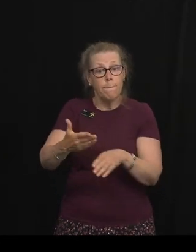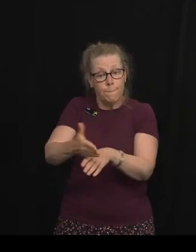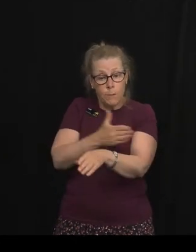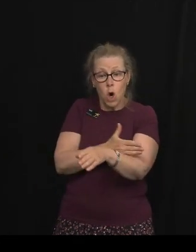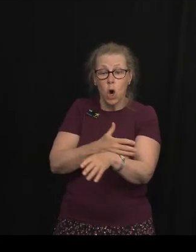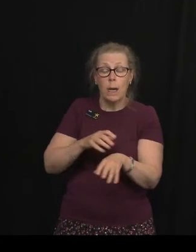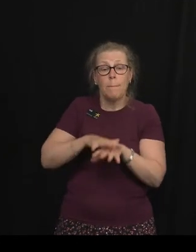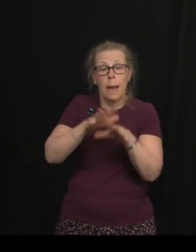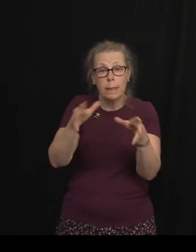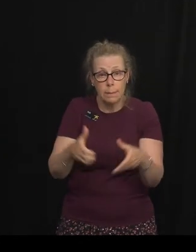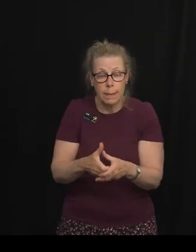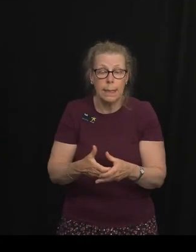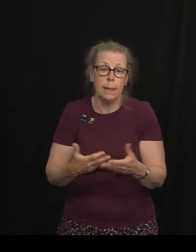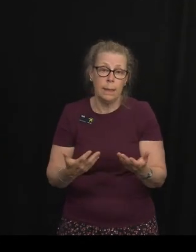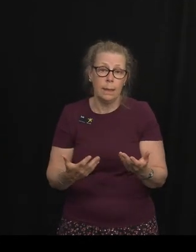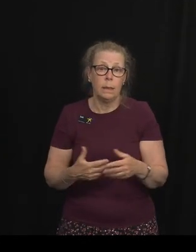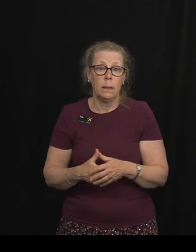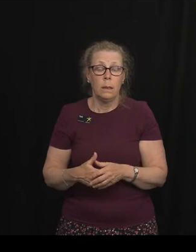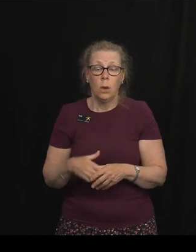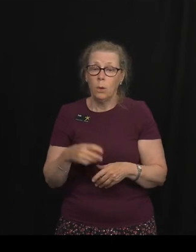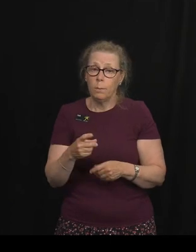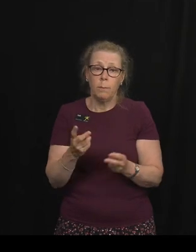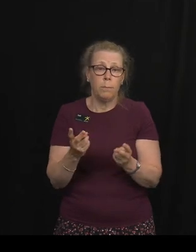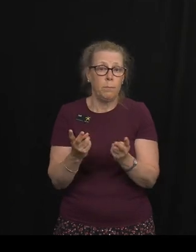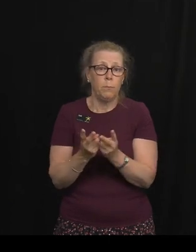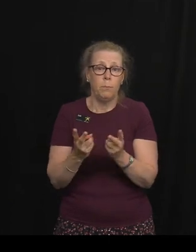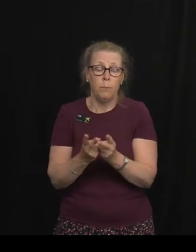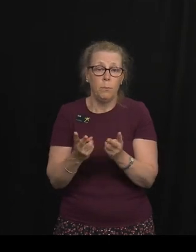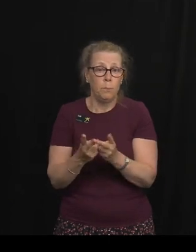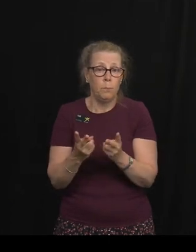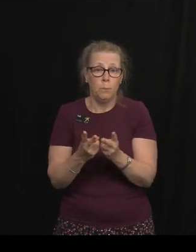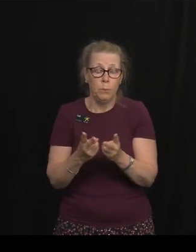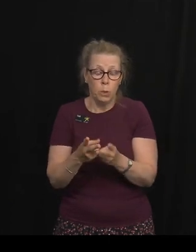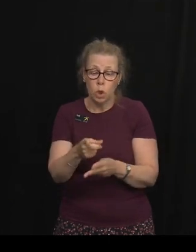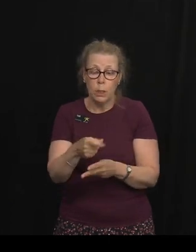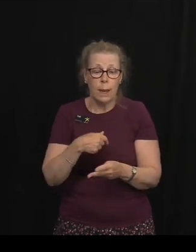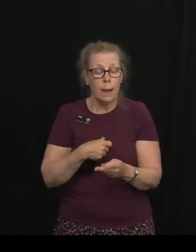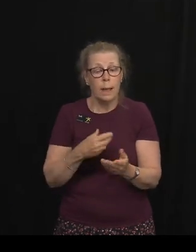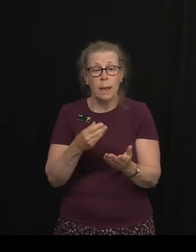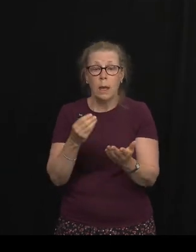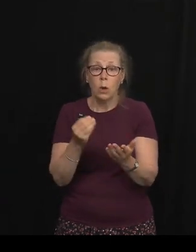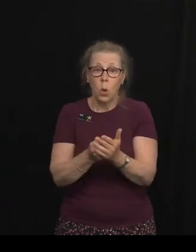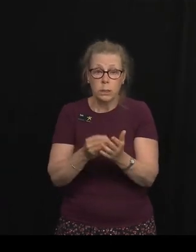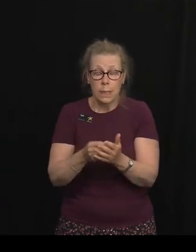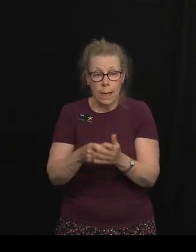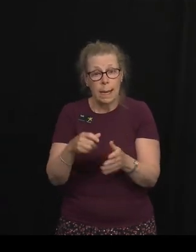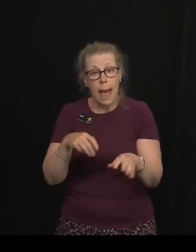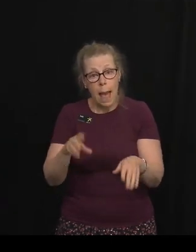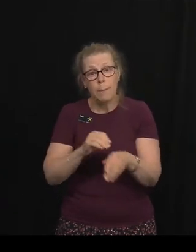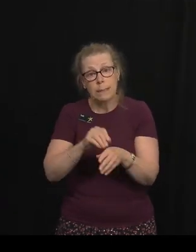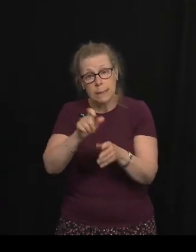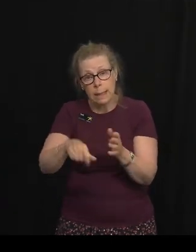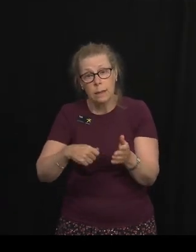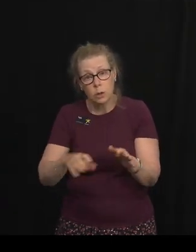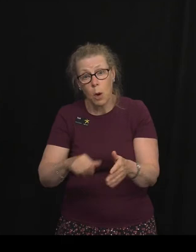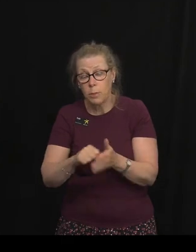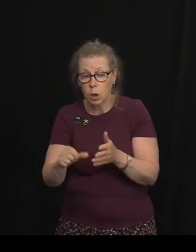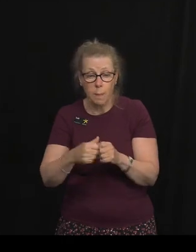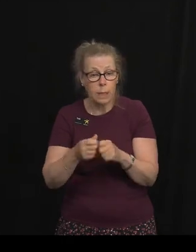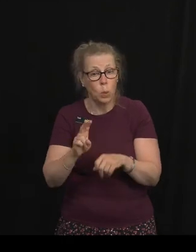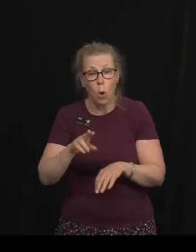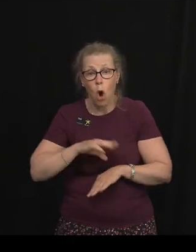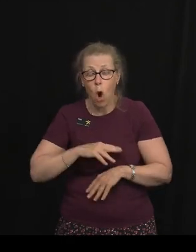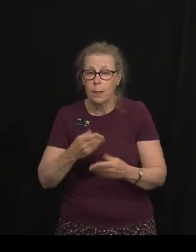of healthcare costs come directly out of the pocket of patients. So now we're talking about, and Eleni, you also mentioned